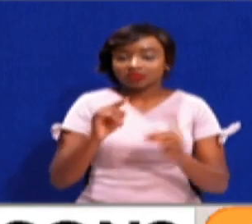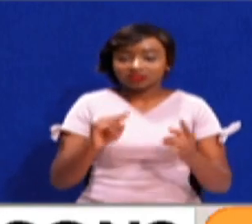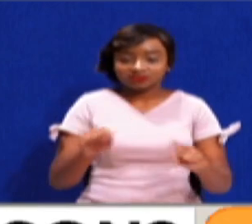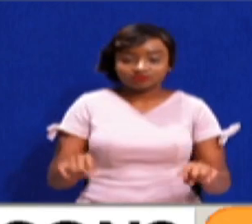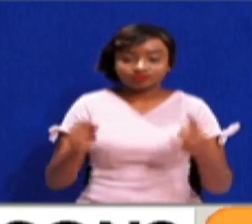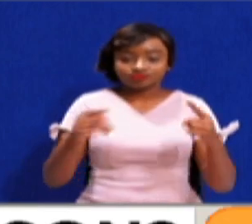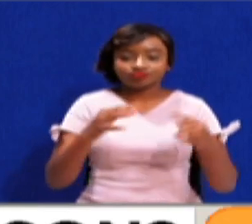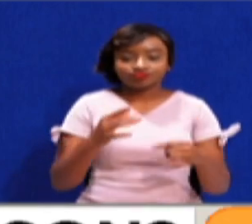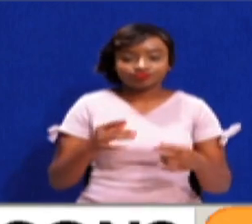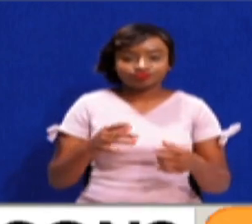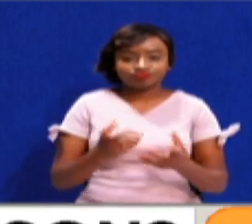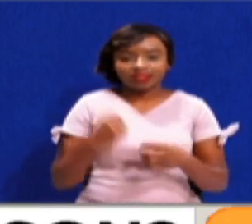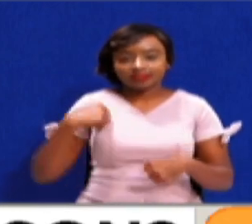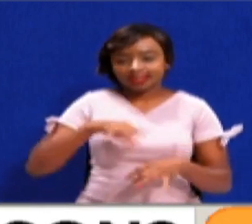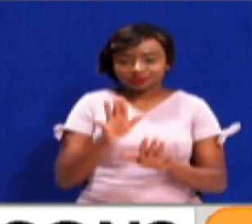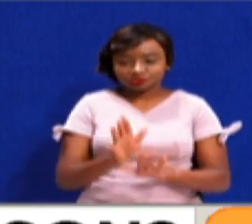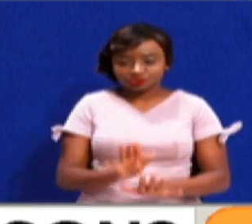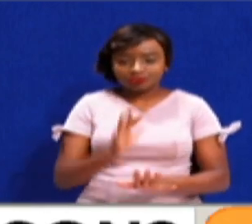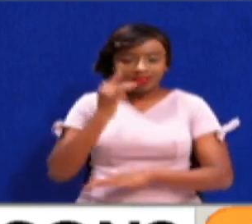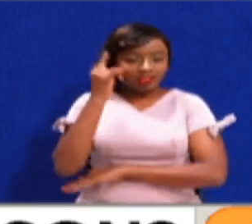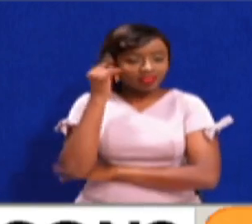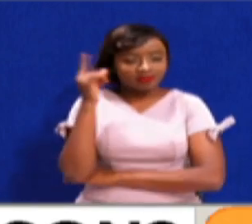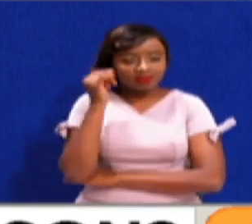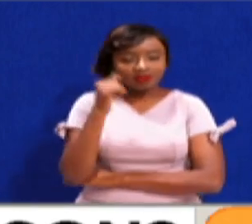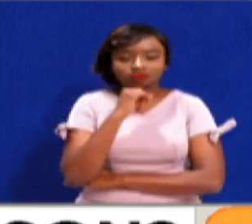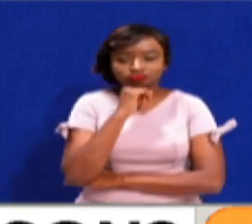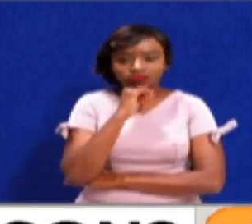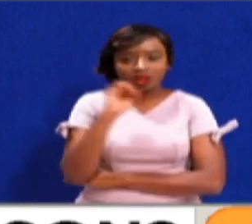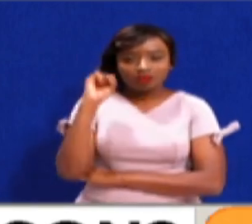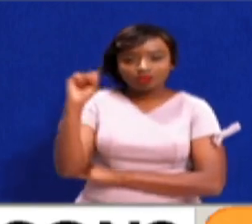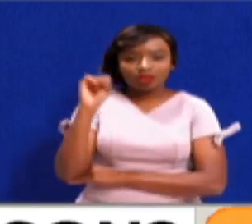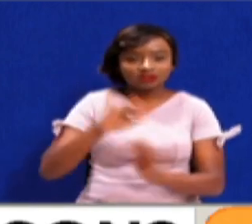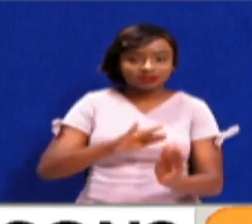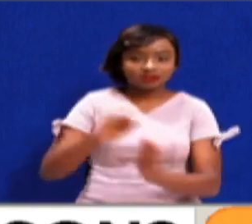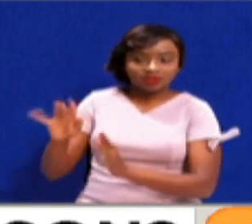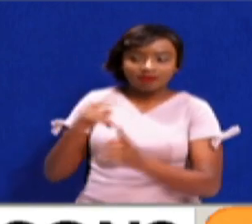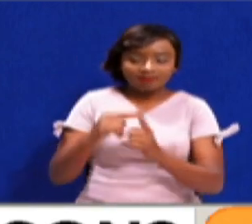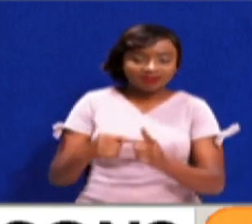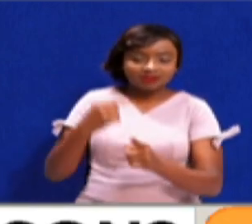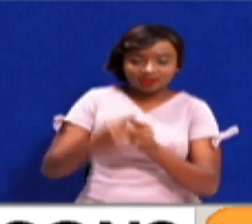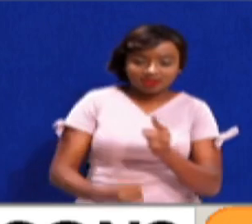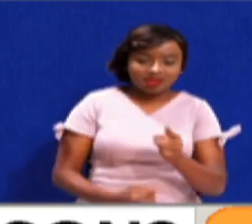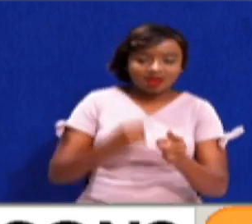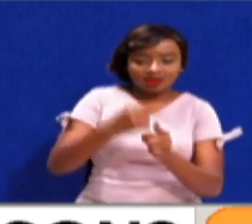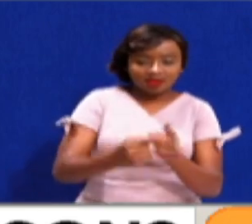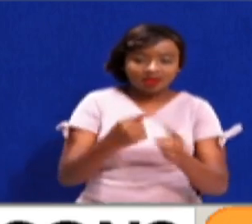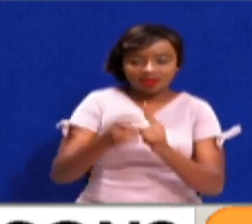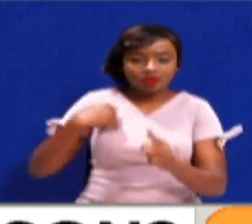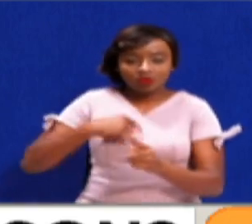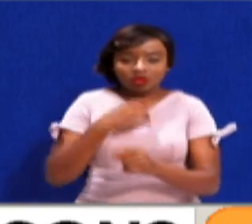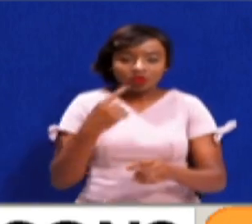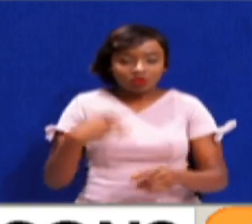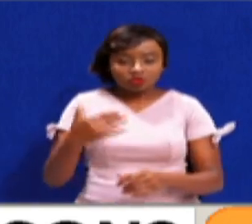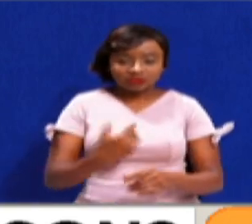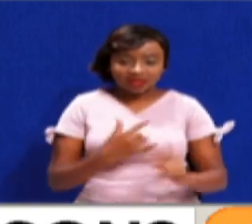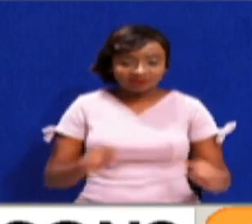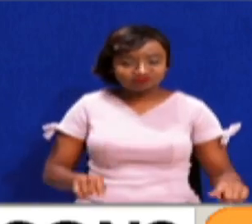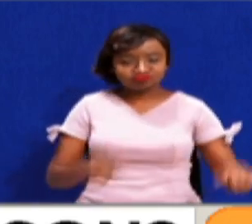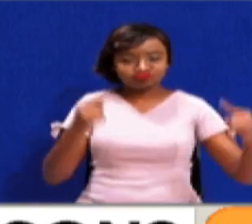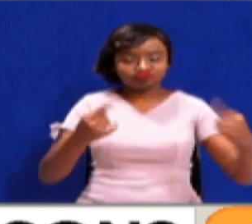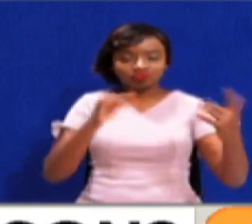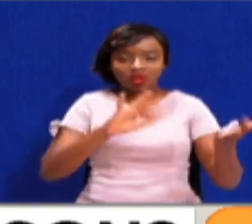think, to take a look at a number of things. So all the politics aside, year after year, we have disagreements over